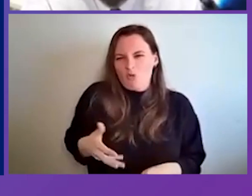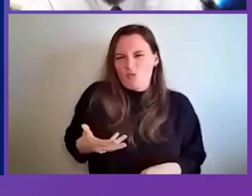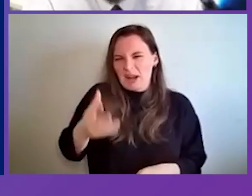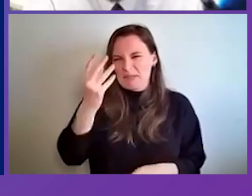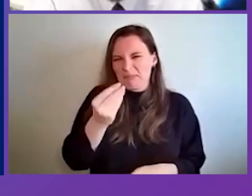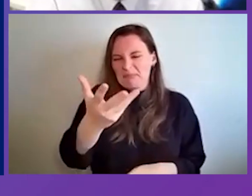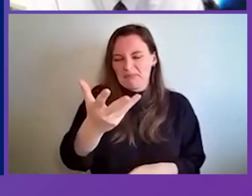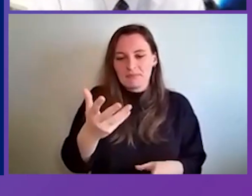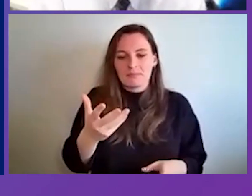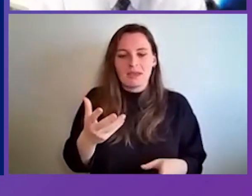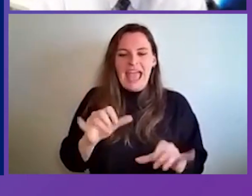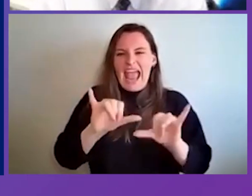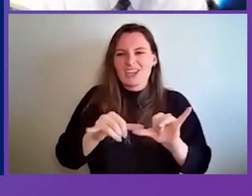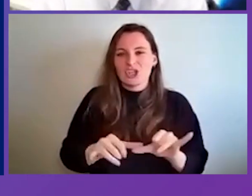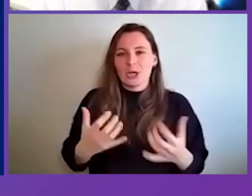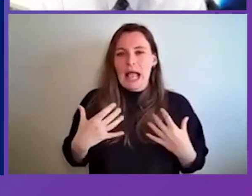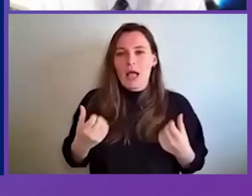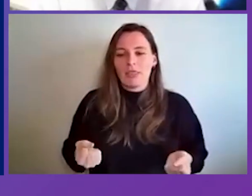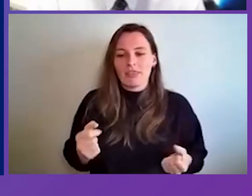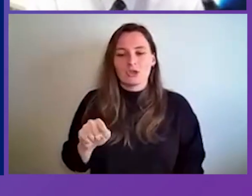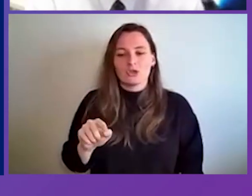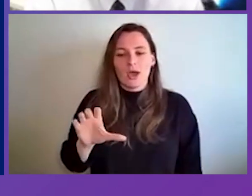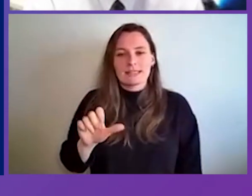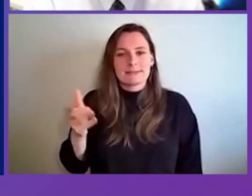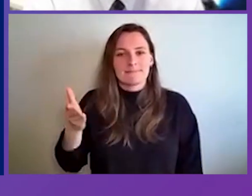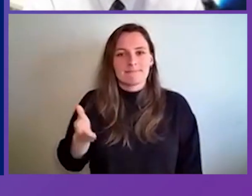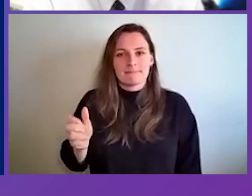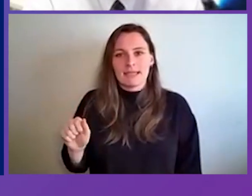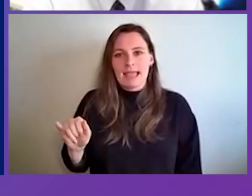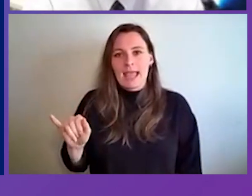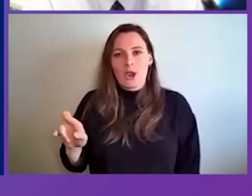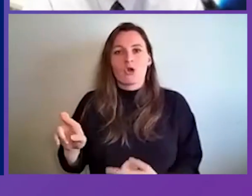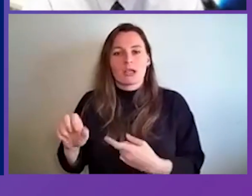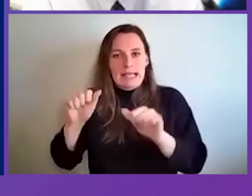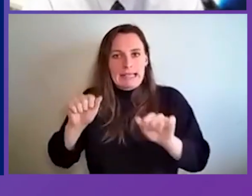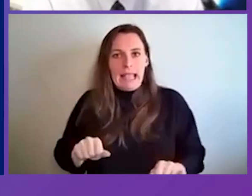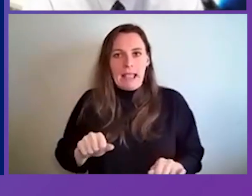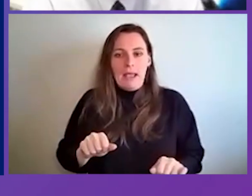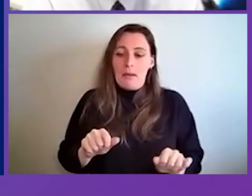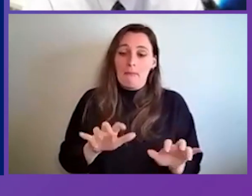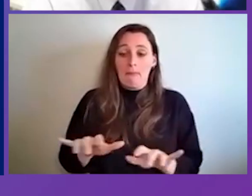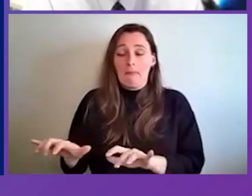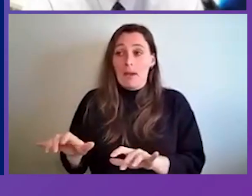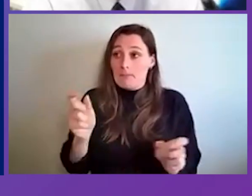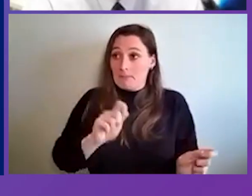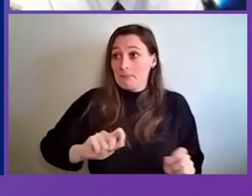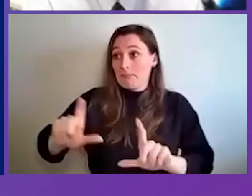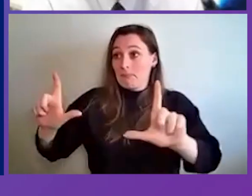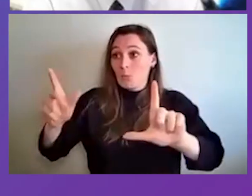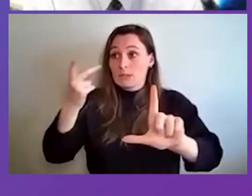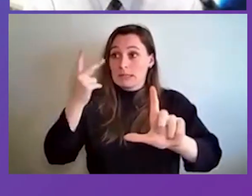already, engineeringhealth.ca/air, and you can find out everything that we're doing.